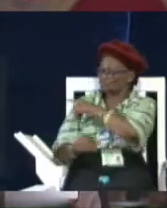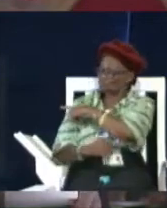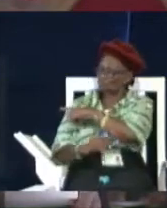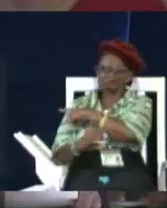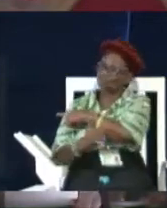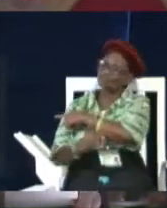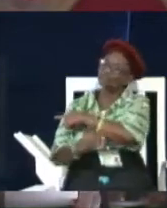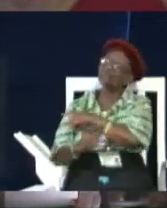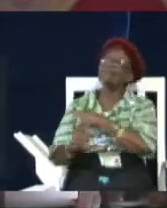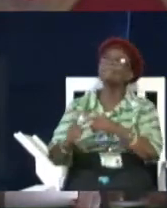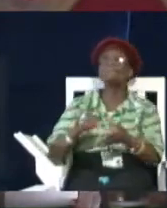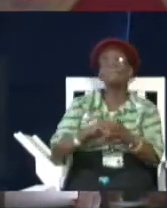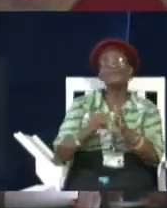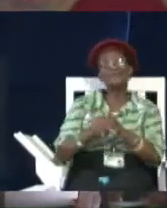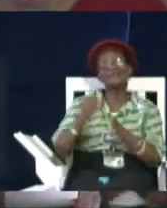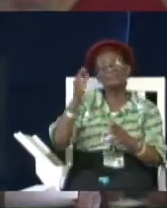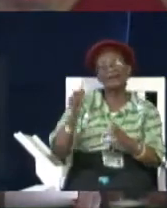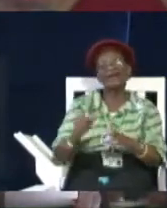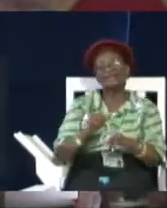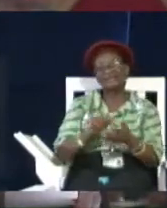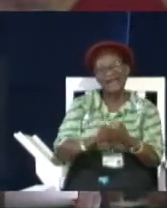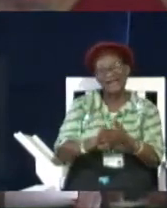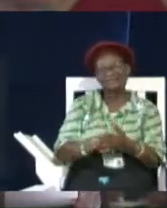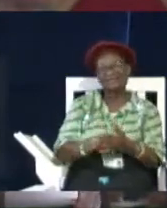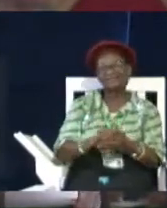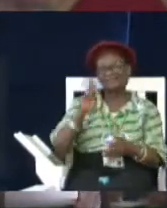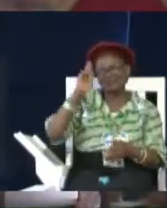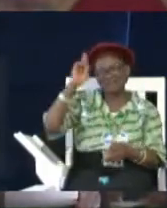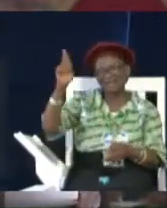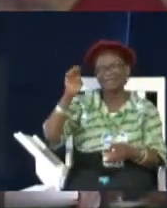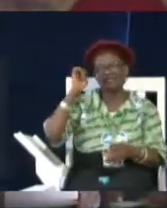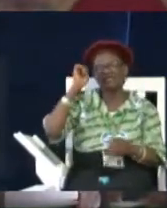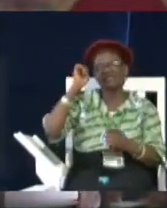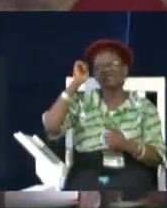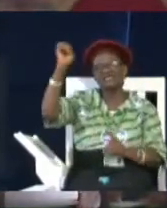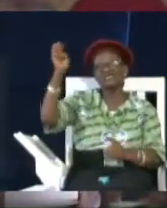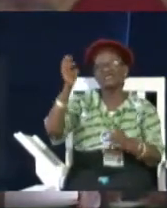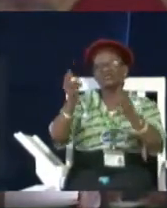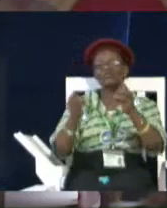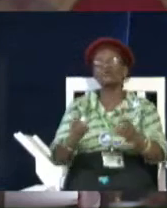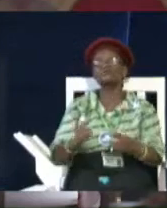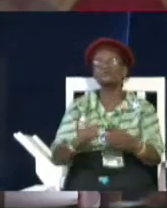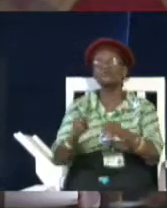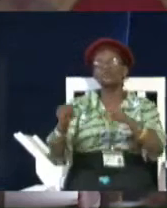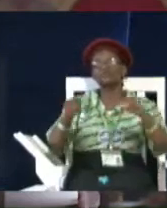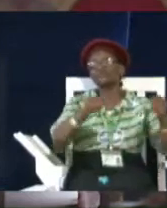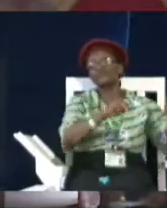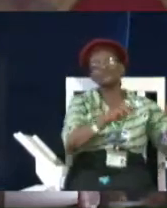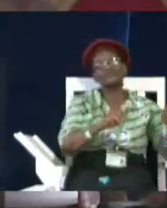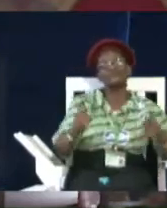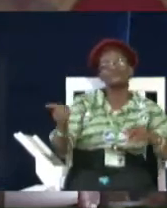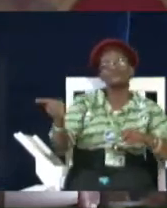He wants to move you from receiving a solution to your problems